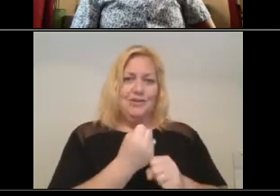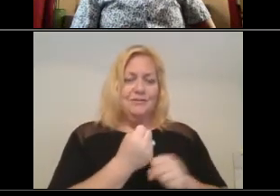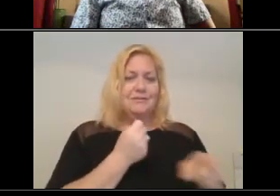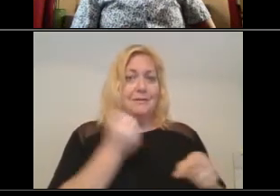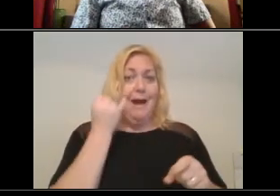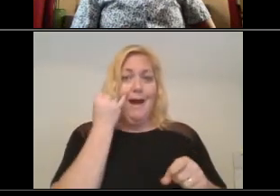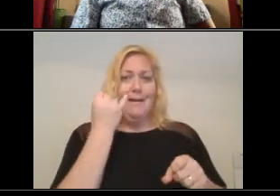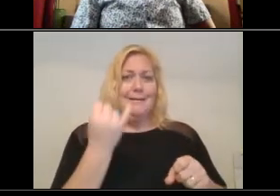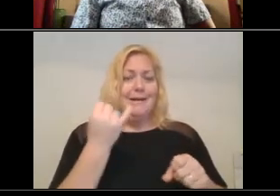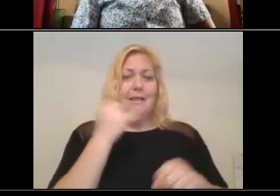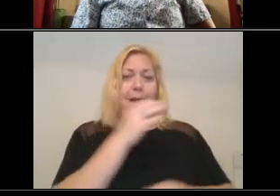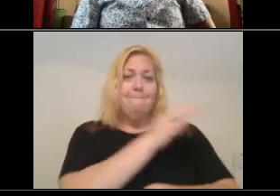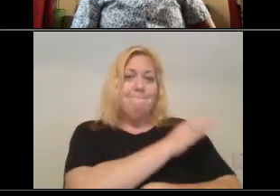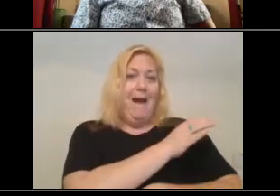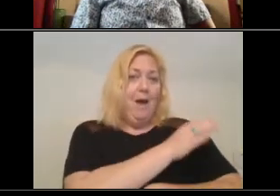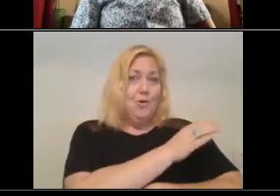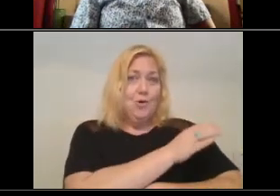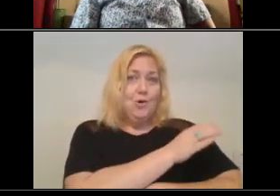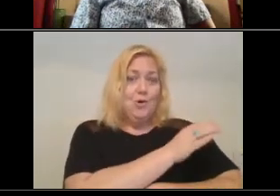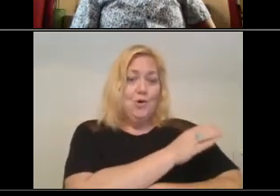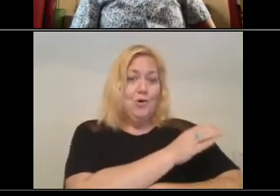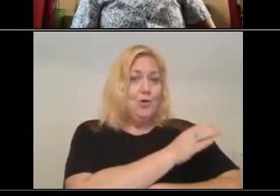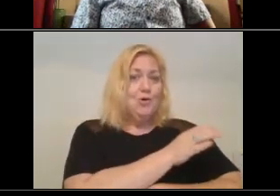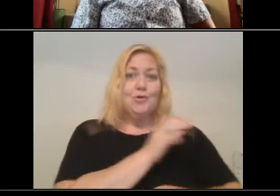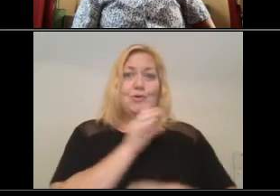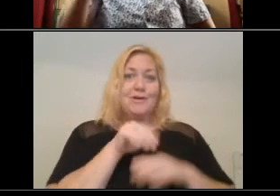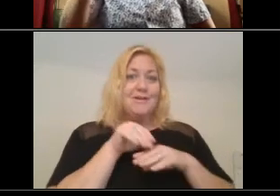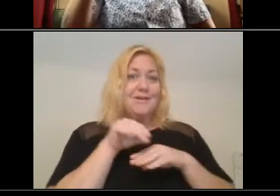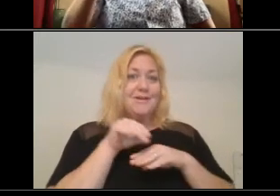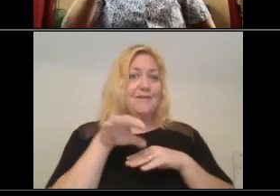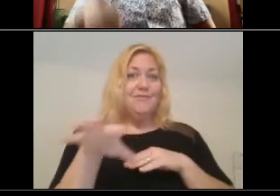that power is finite, that influence is